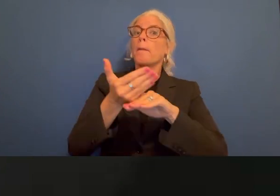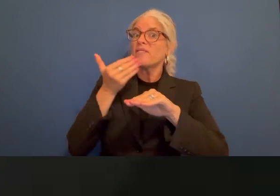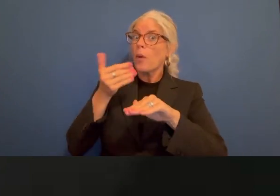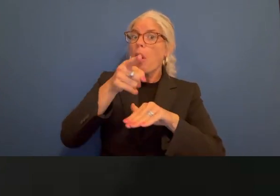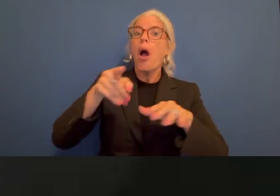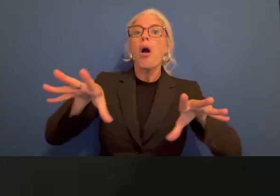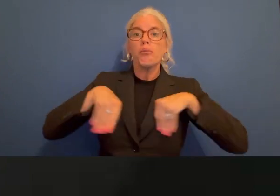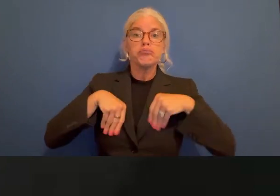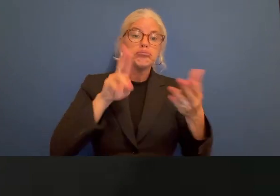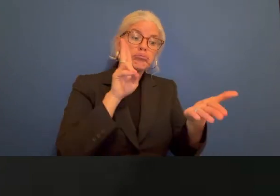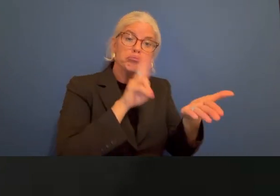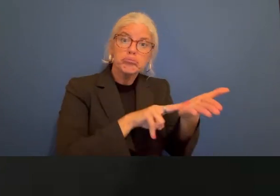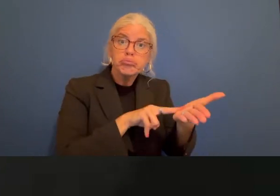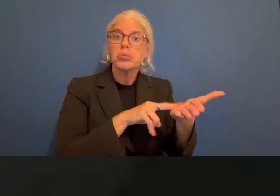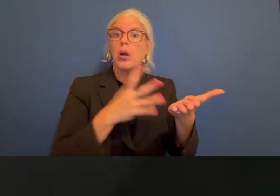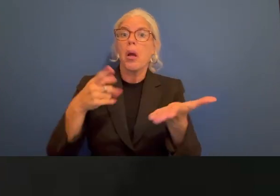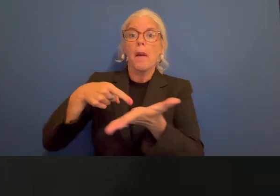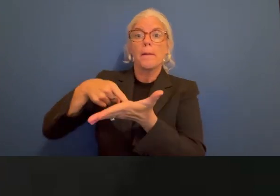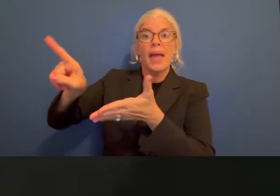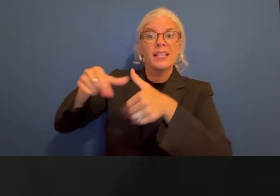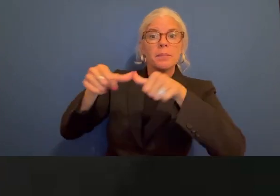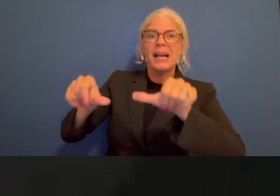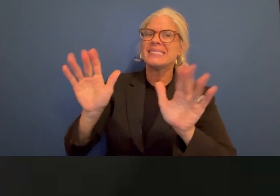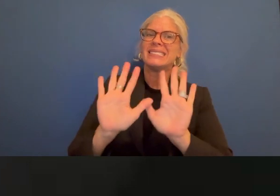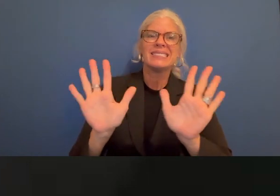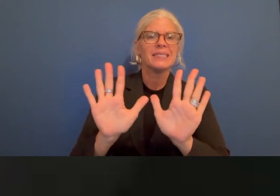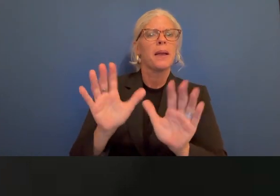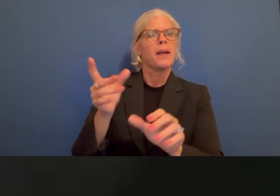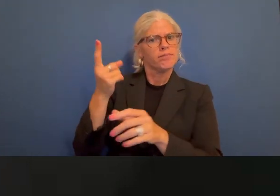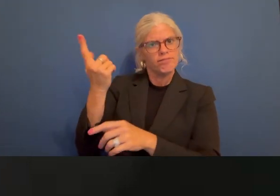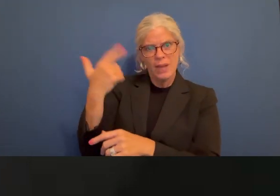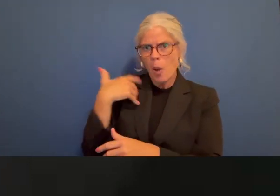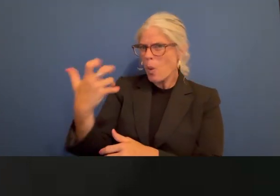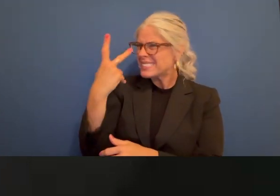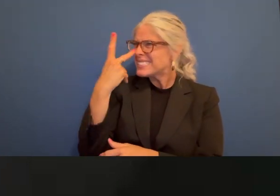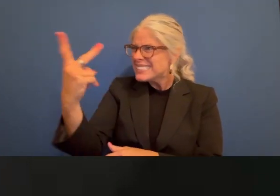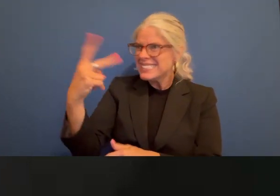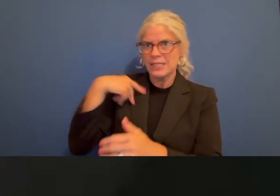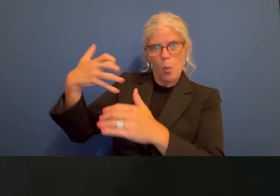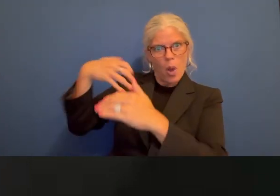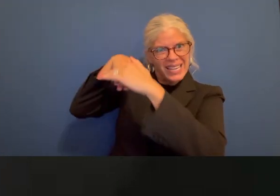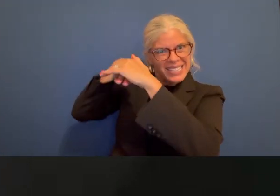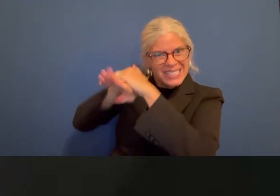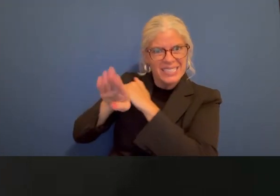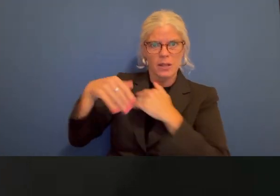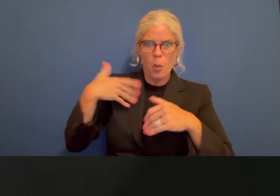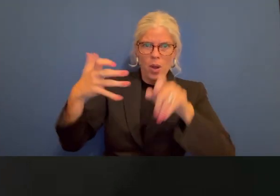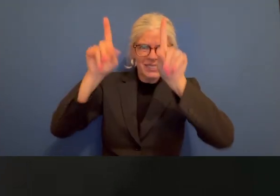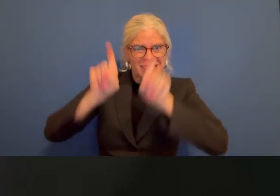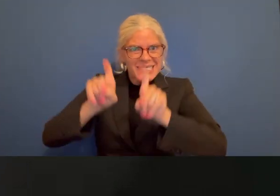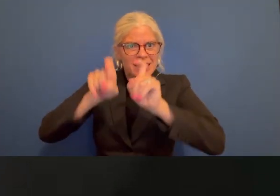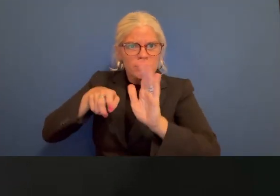you sign the lease, before you put down a deposit. Really demand that you're able to see that